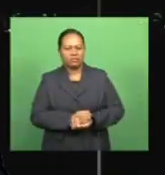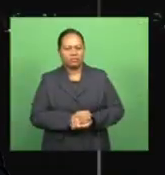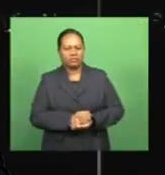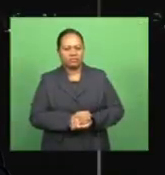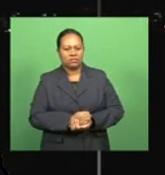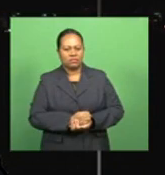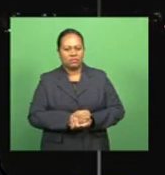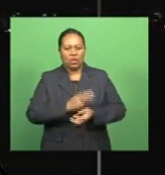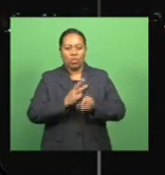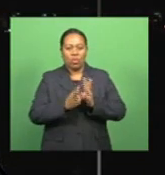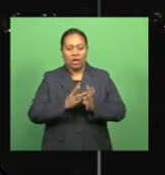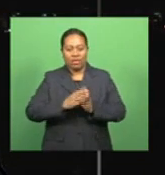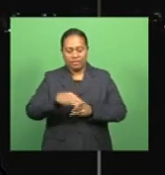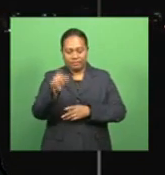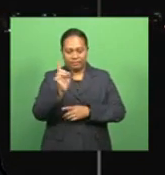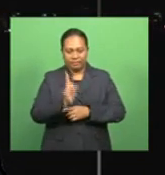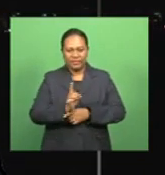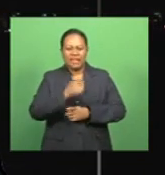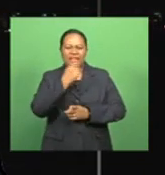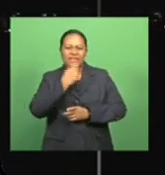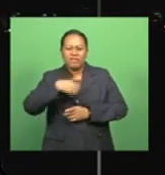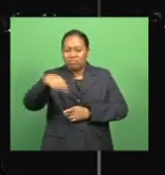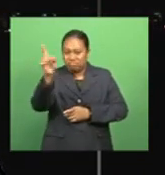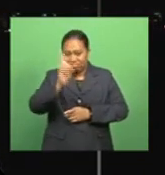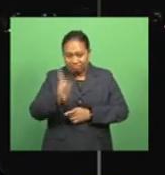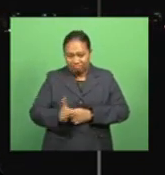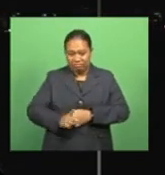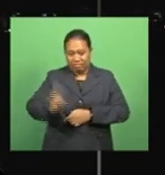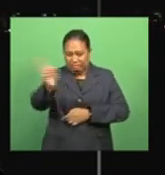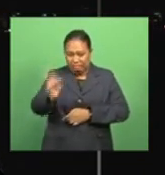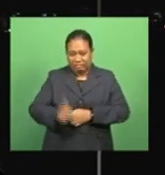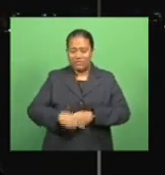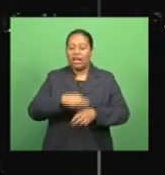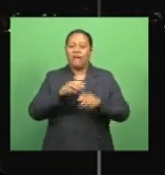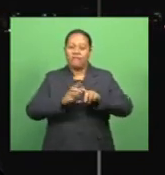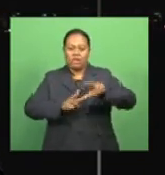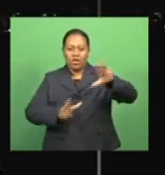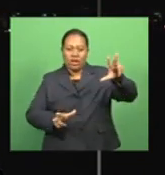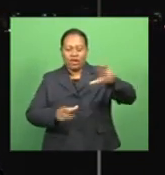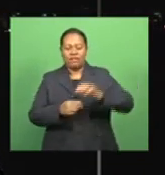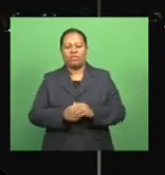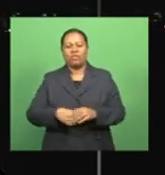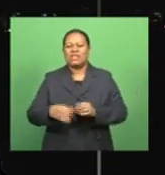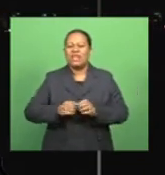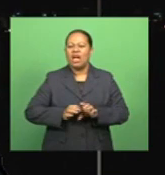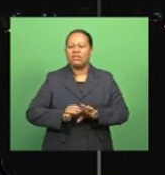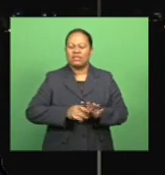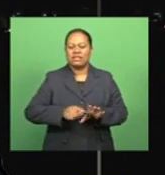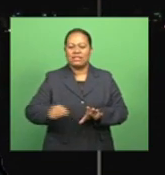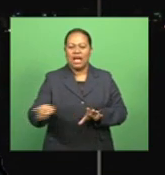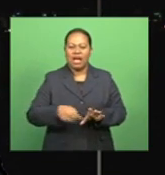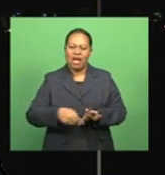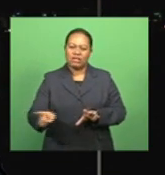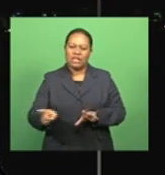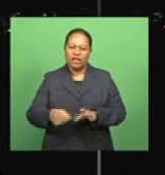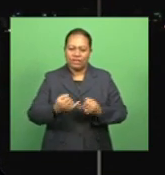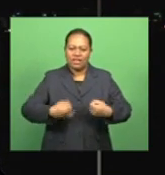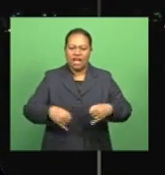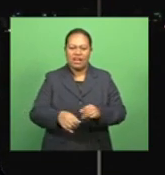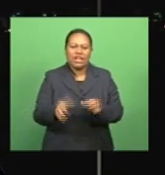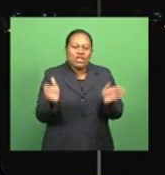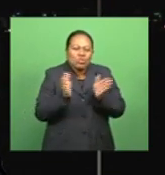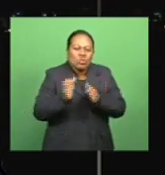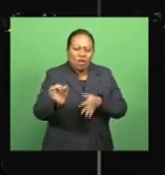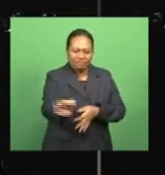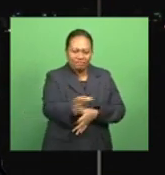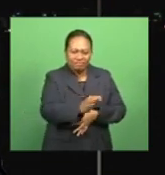There were occasional showers and a few thunderstorms over Vanua Levu, eastern and interior Viti Levu, Taviuni and nearby smaller